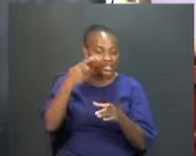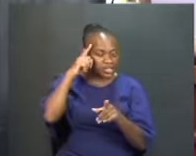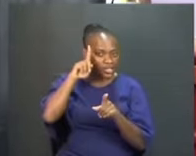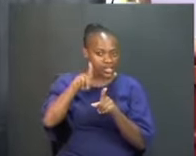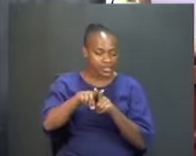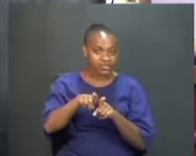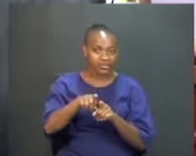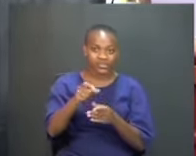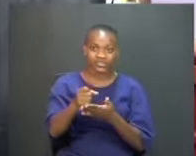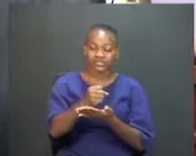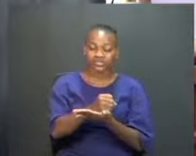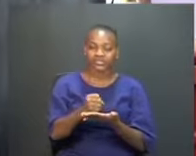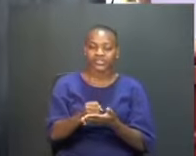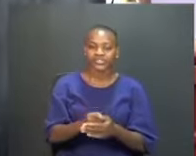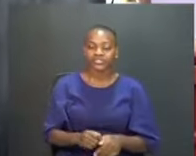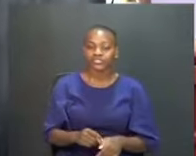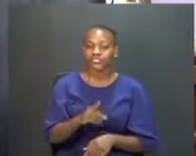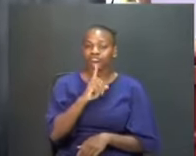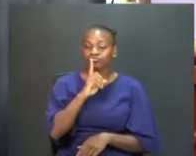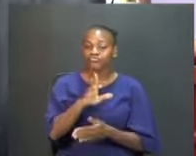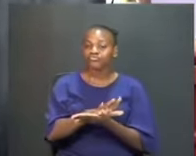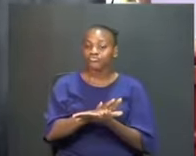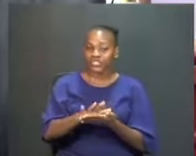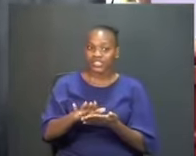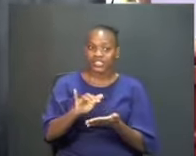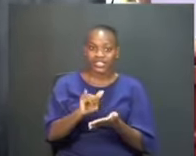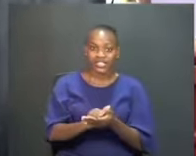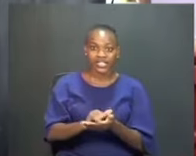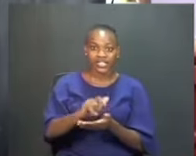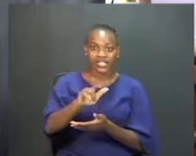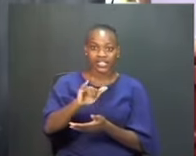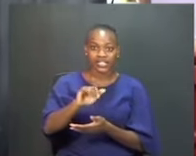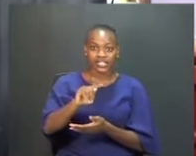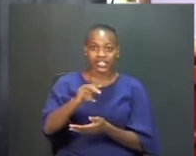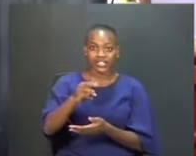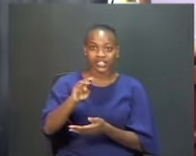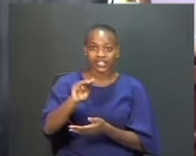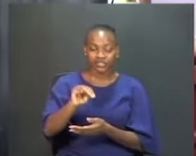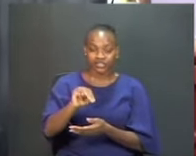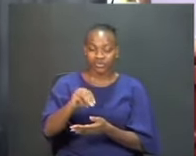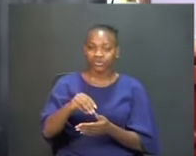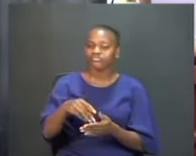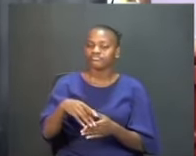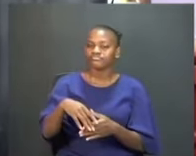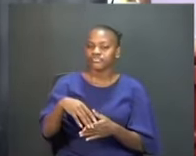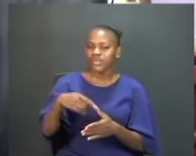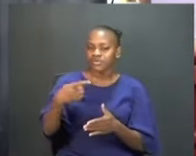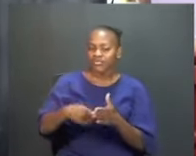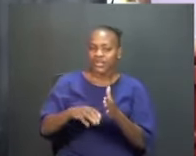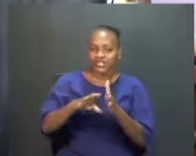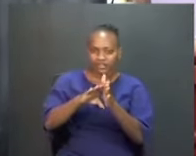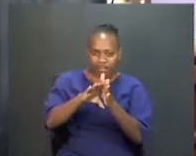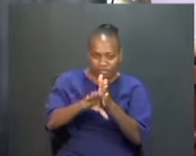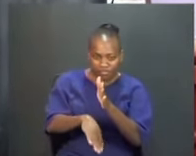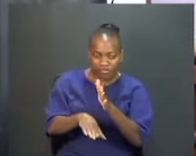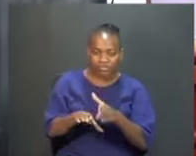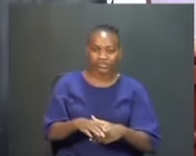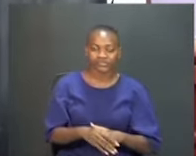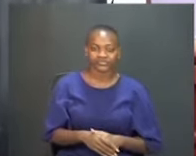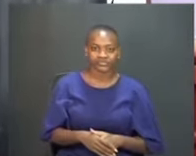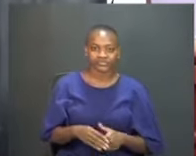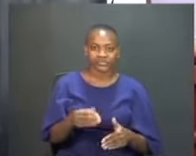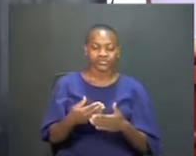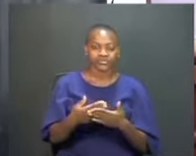Indeed, it was very clear and public knowledge that lithium prices had fallen. We took advantage of, at the time, the high